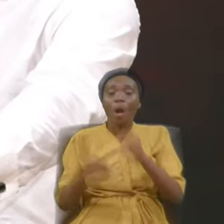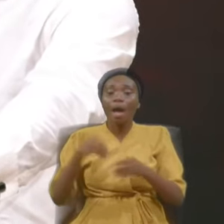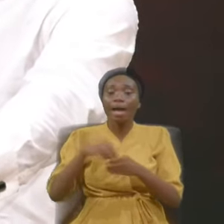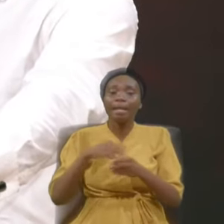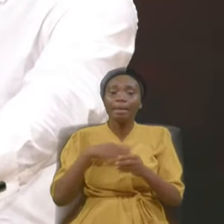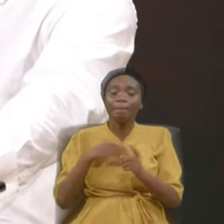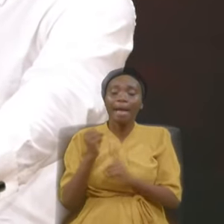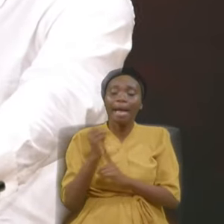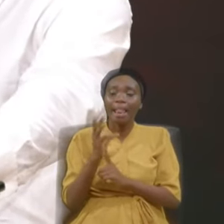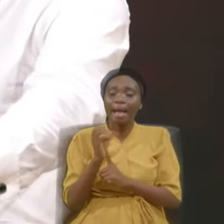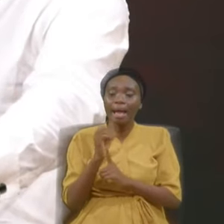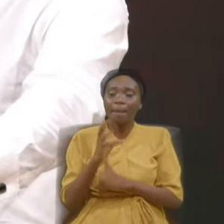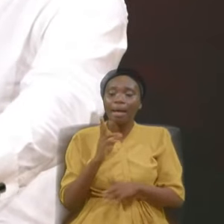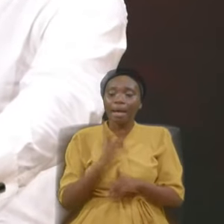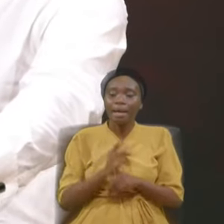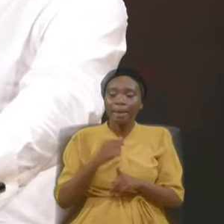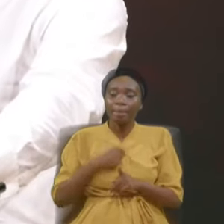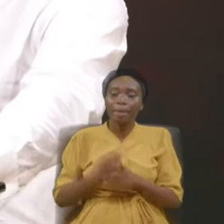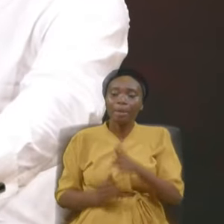pray.